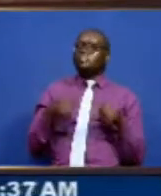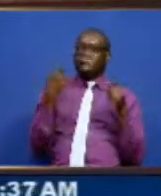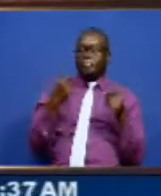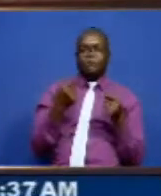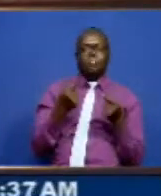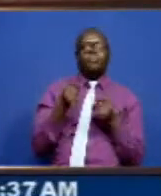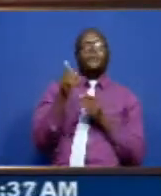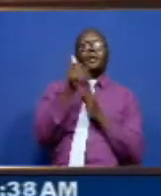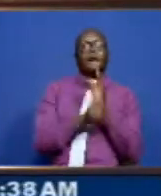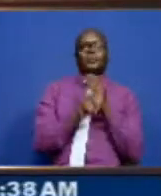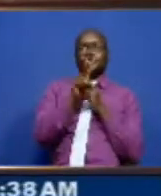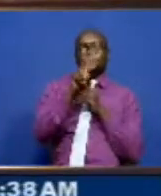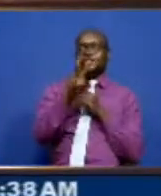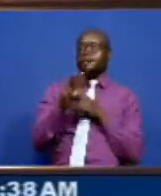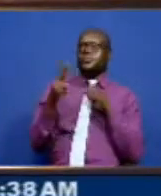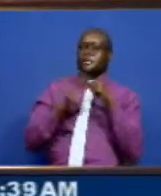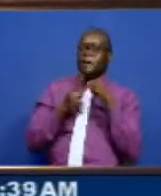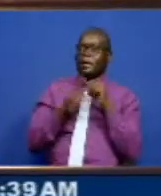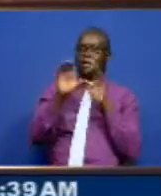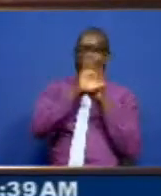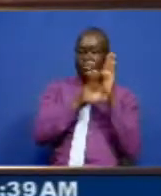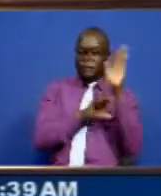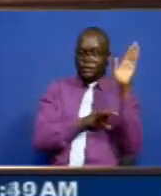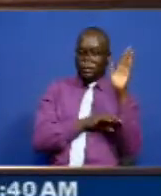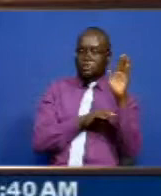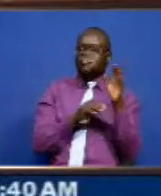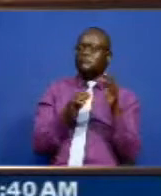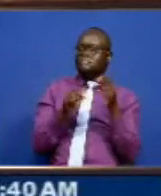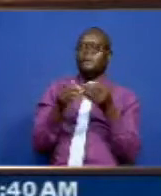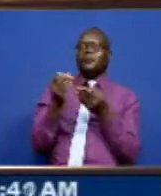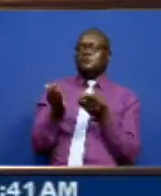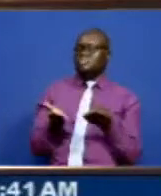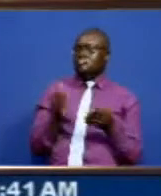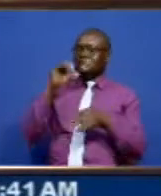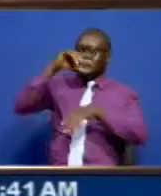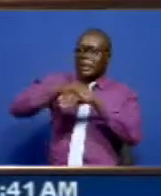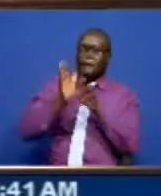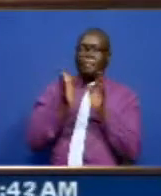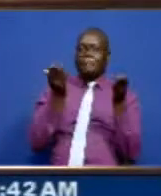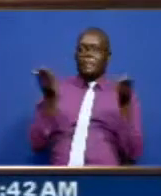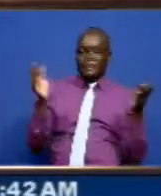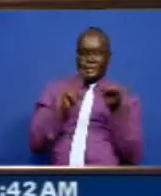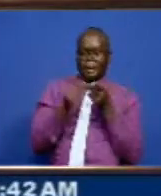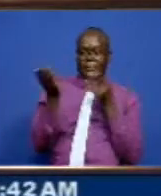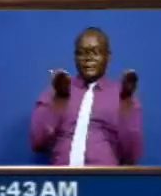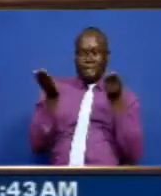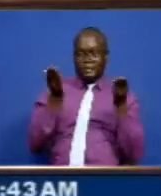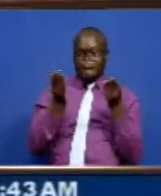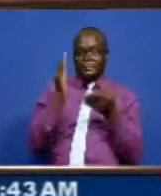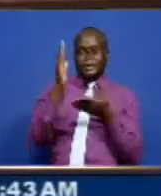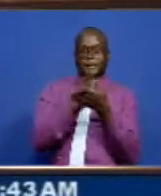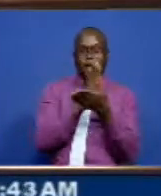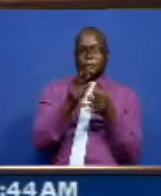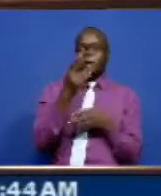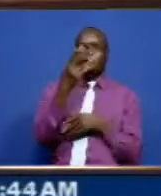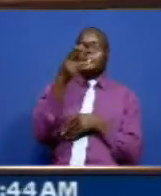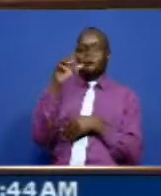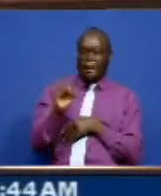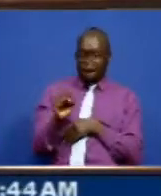Article 227 of the Constitution on procurement of public goods and services and sections